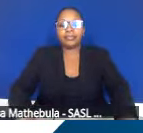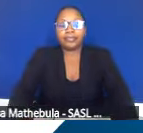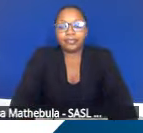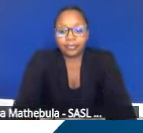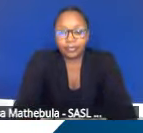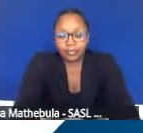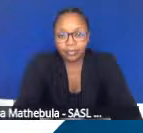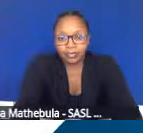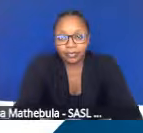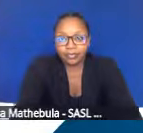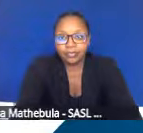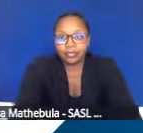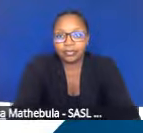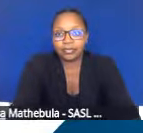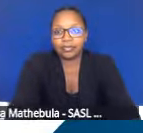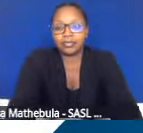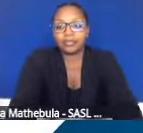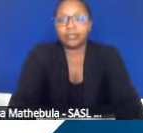There we go.